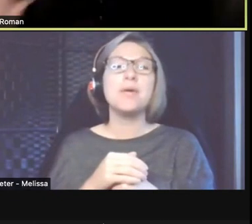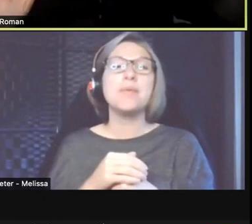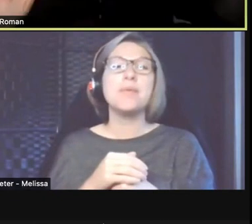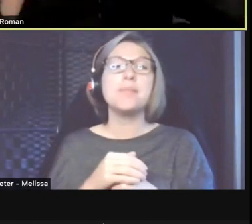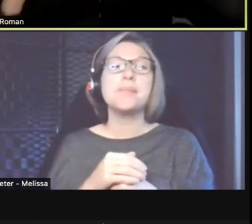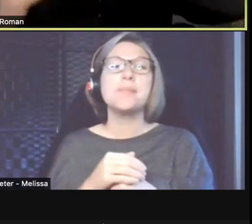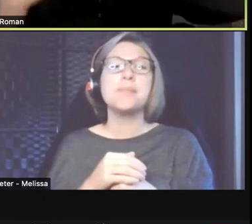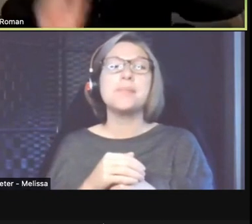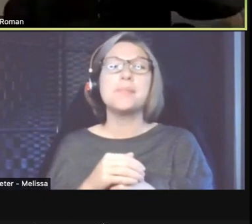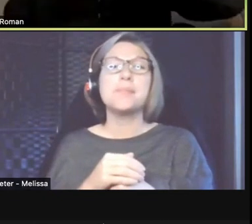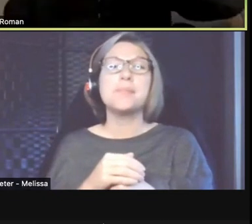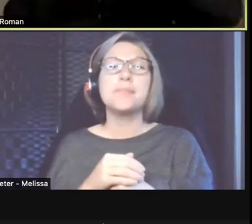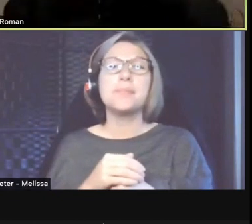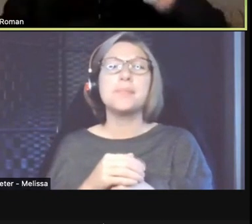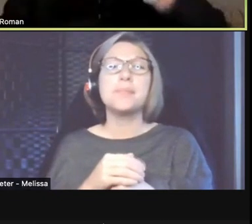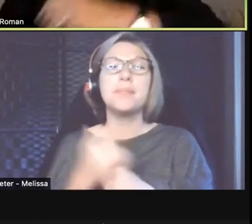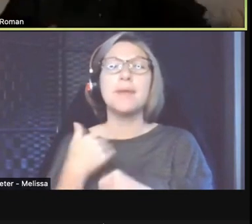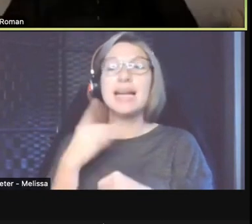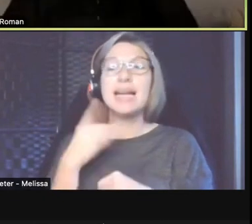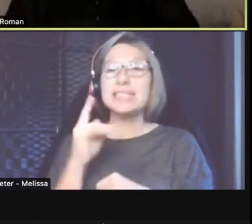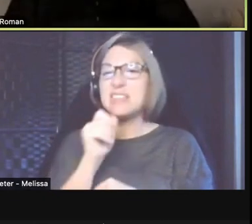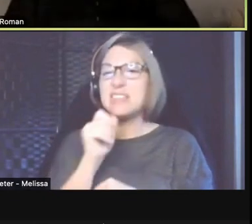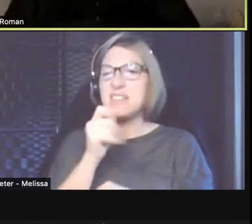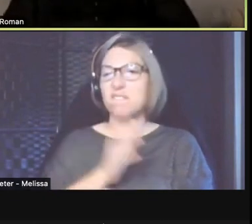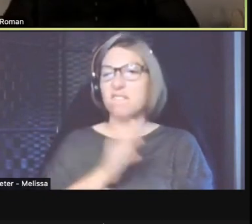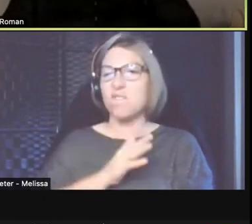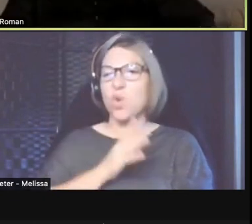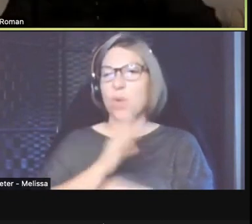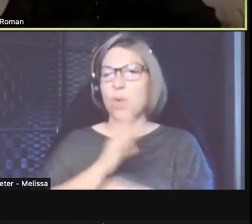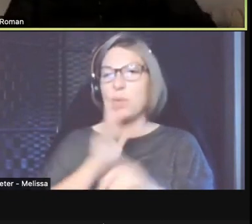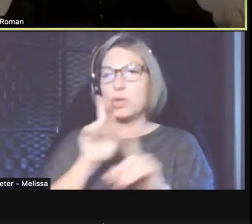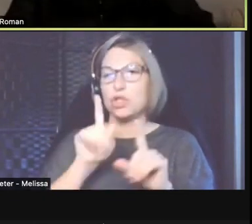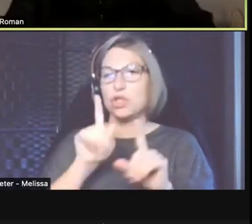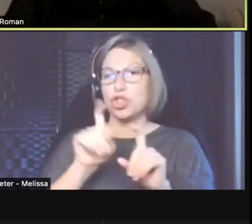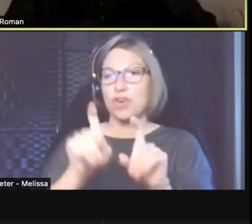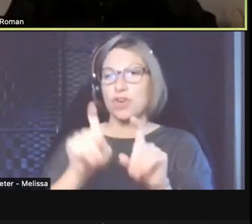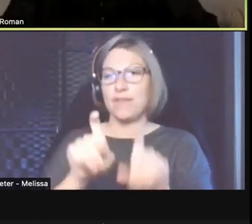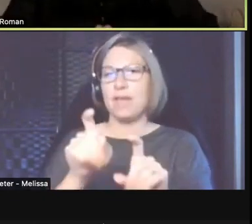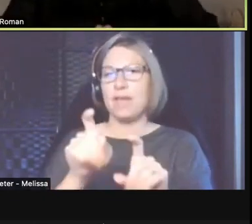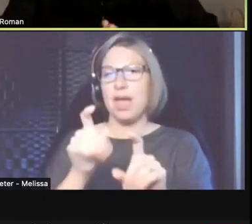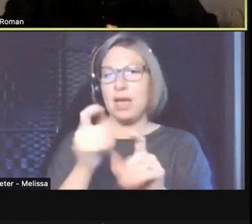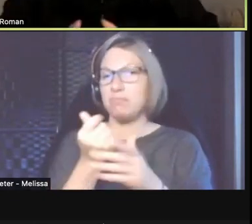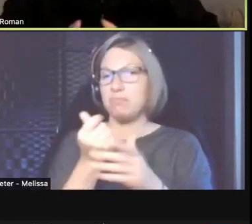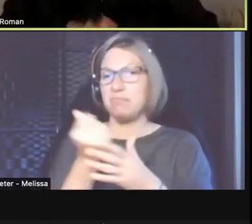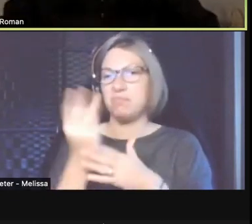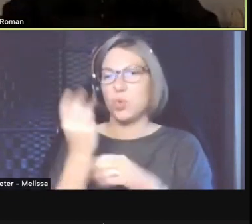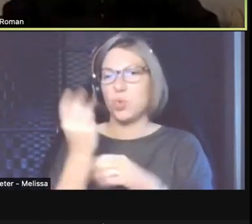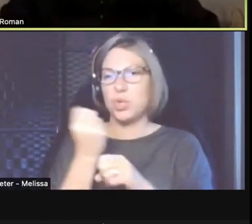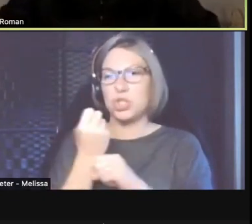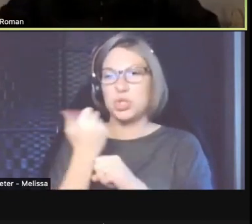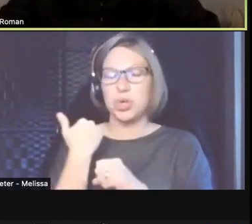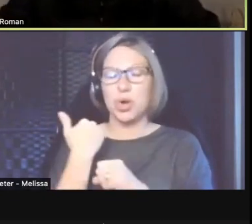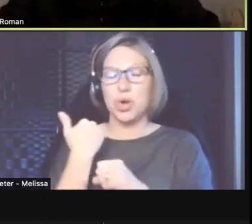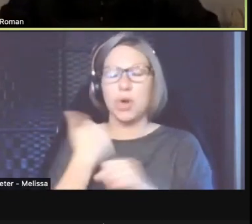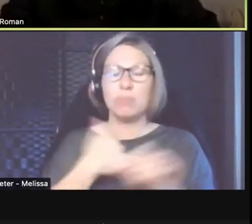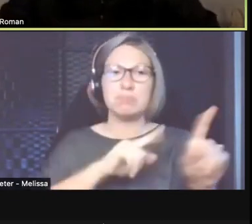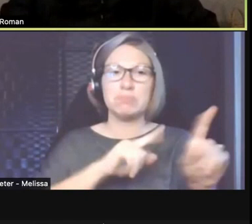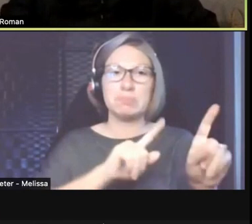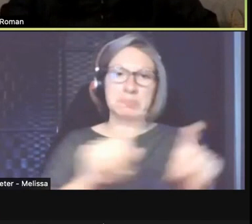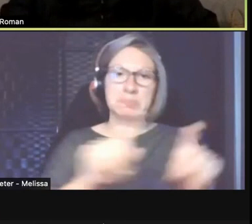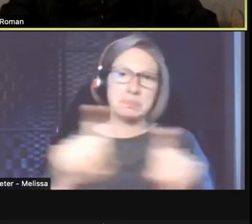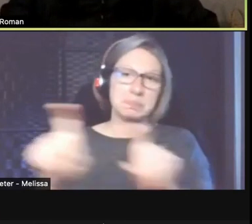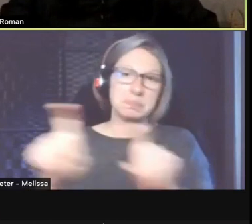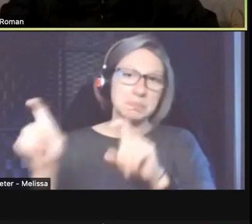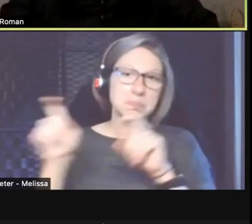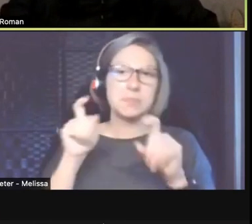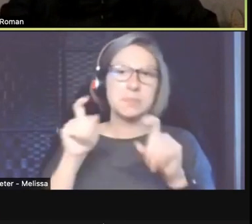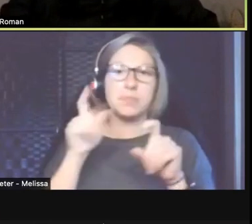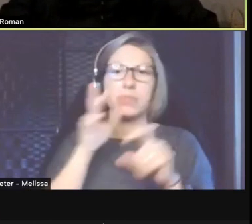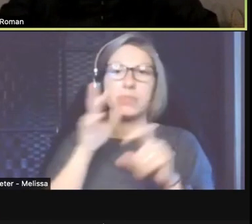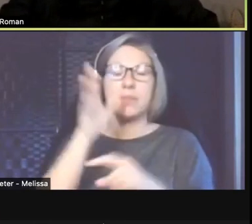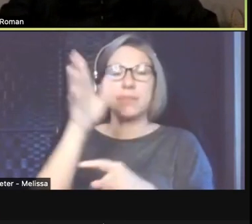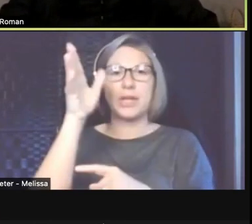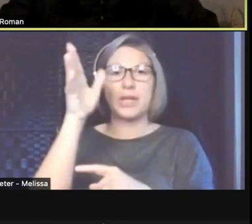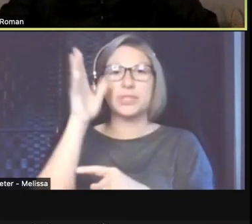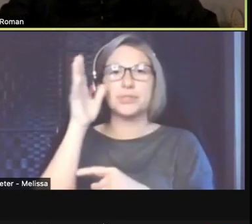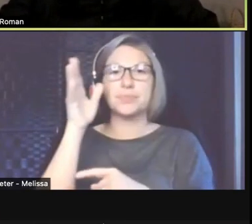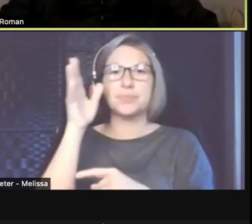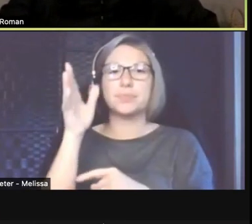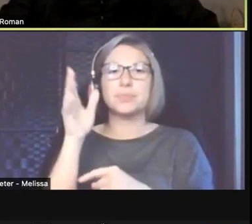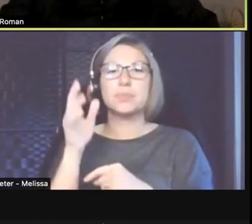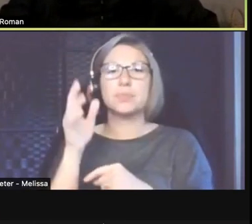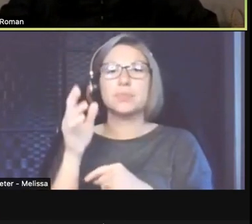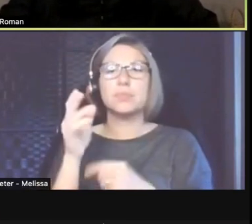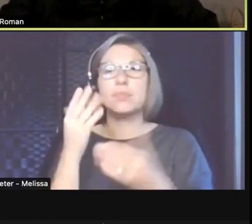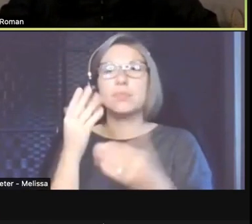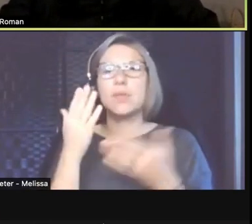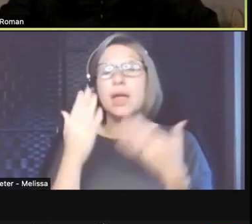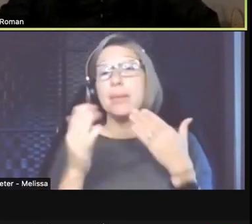very informal survey a number of years ago, and I asked a bunch of parents a question that is not maybe the